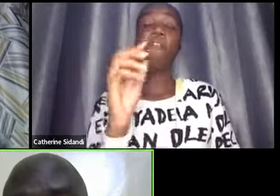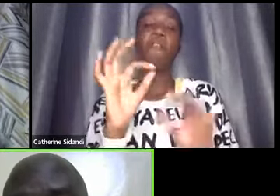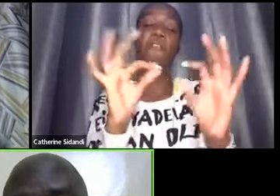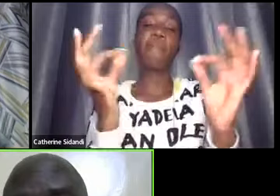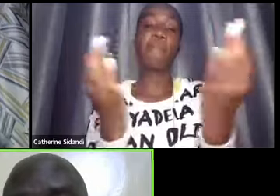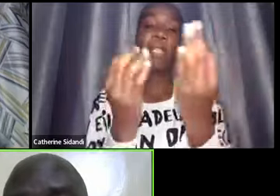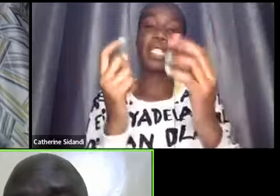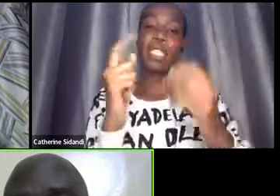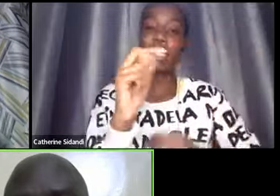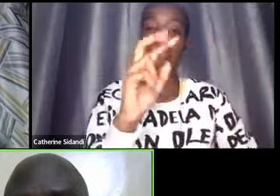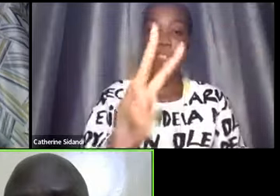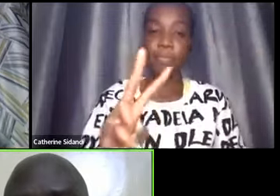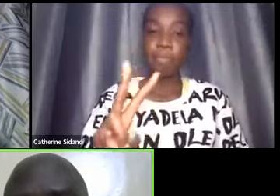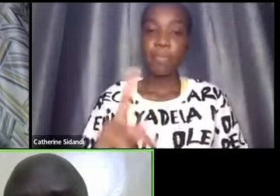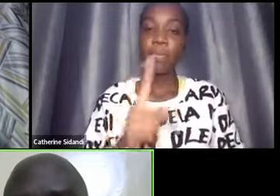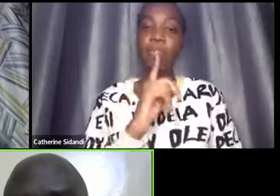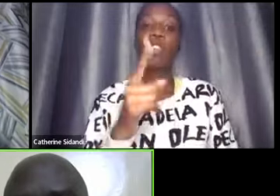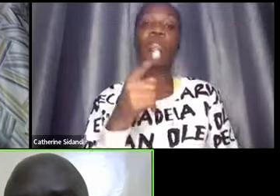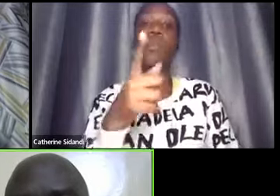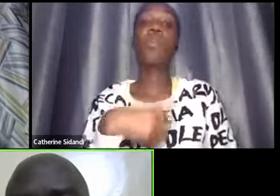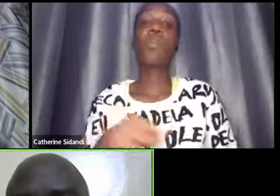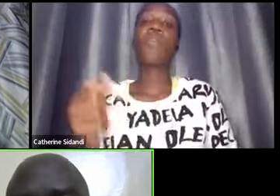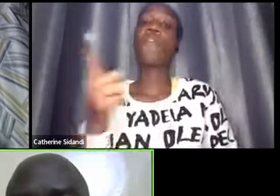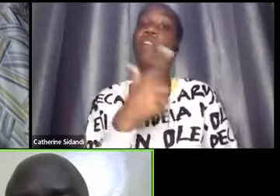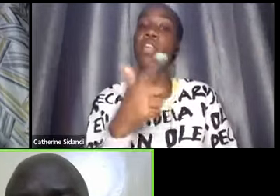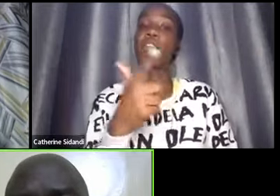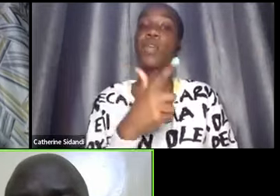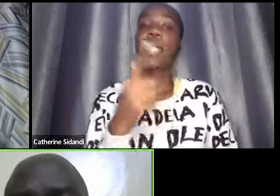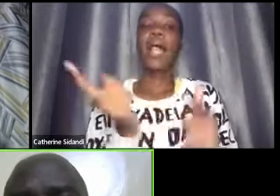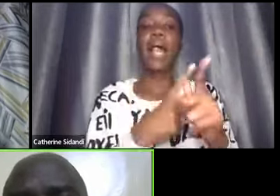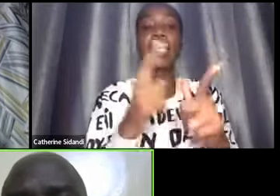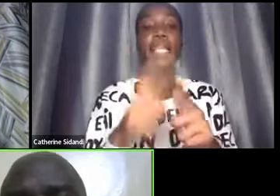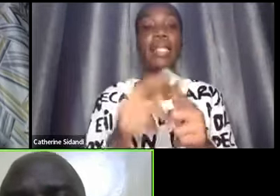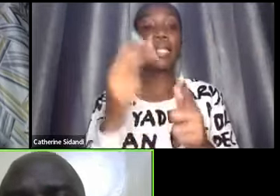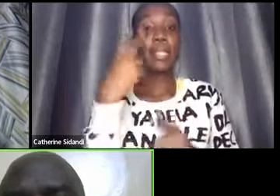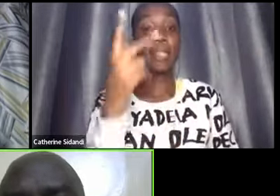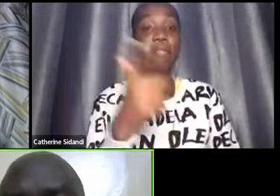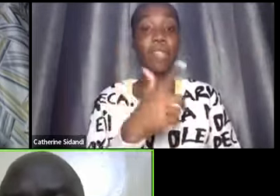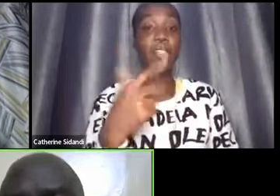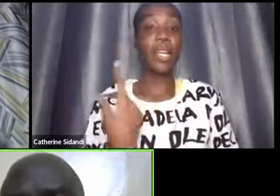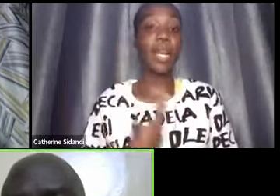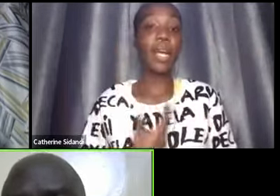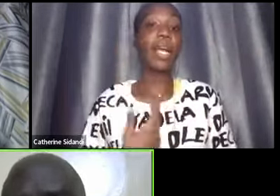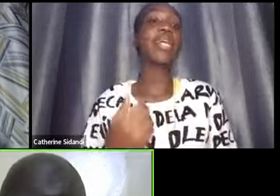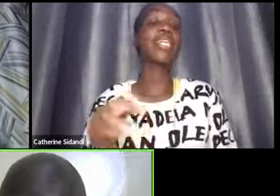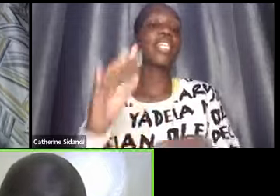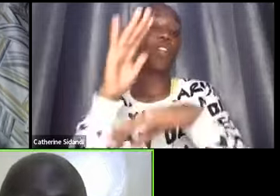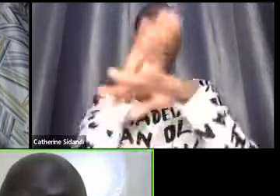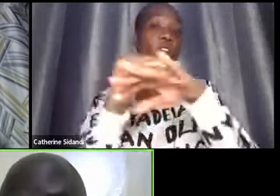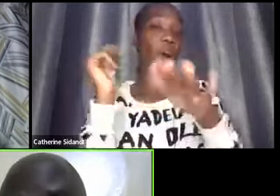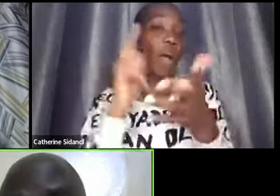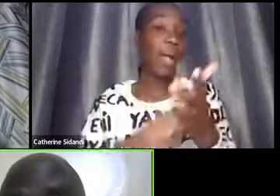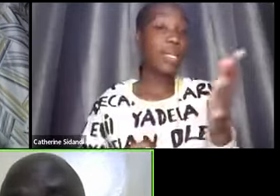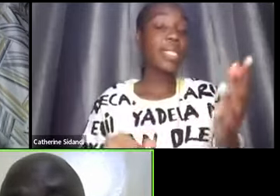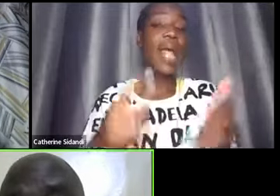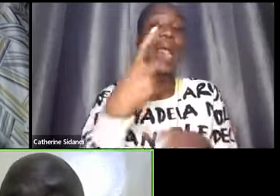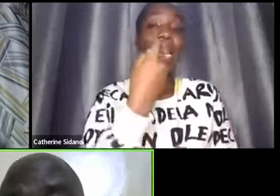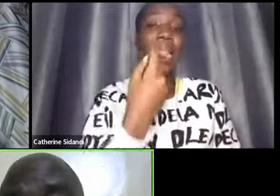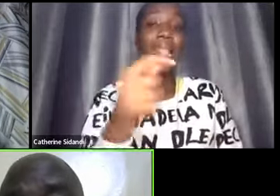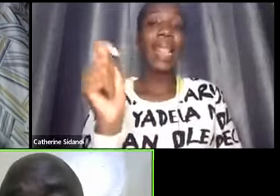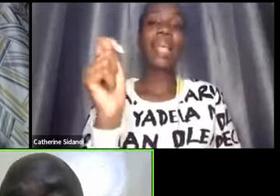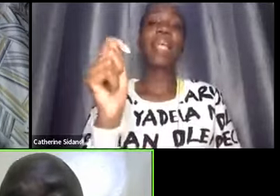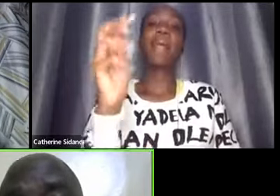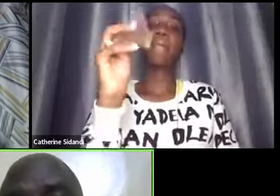you go to that website, you go to the videos, you'll see a video we call The Mediator. Then you'll see a series of